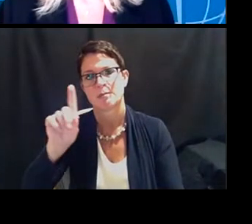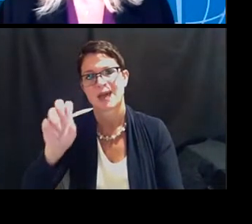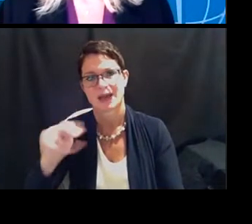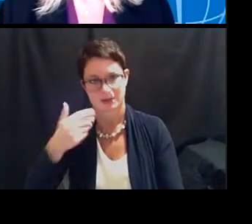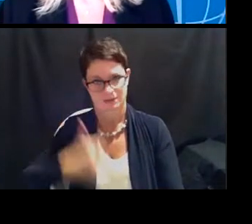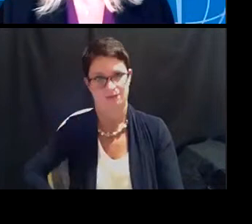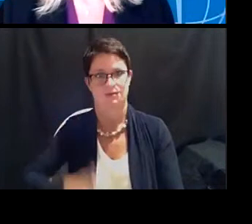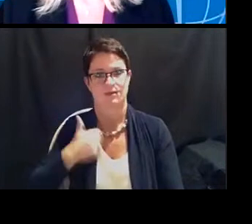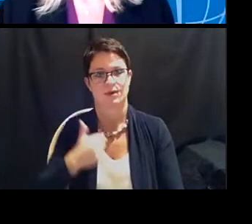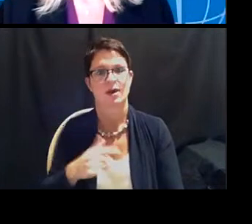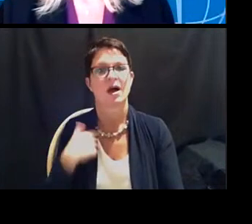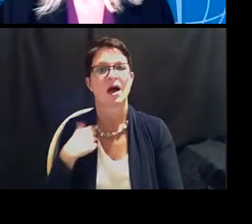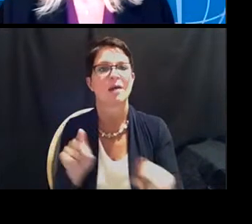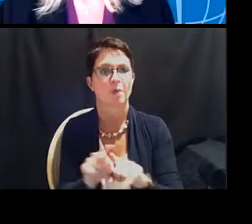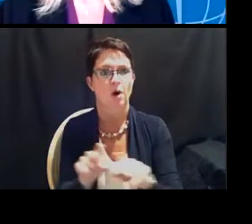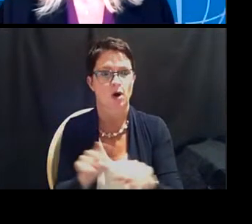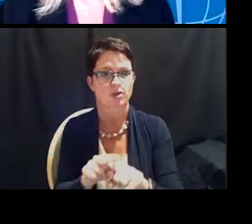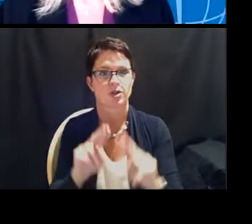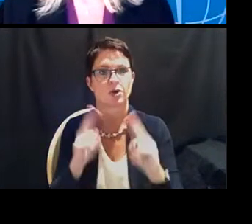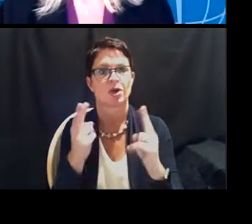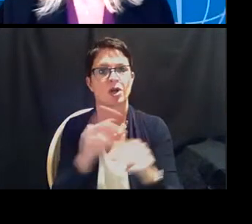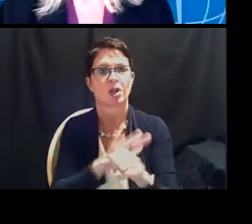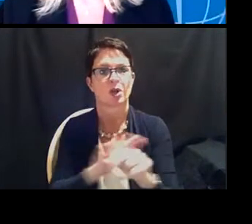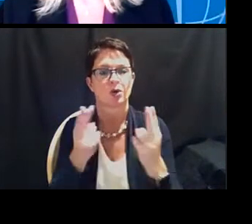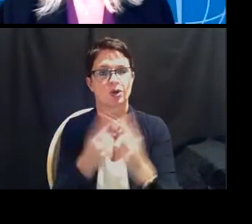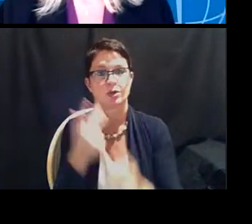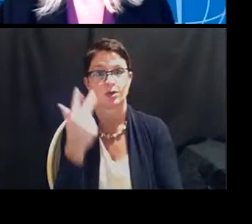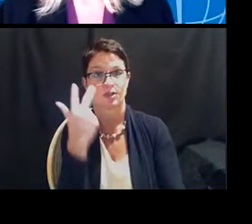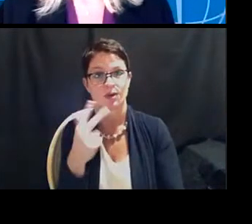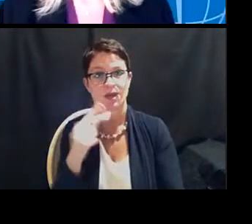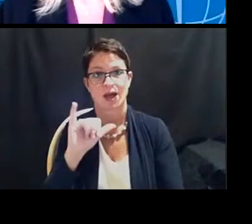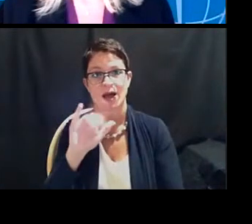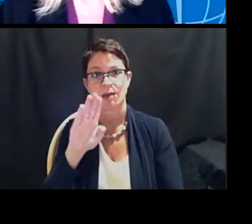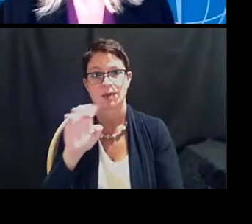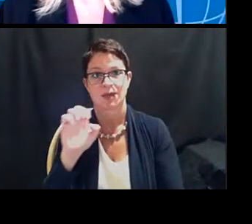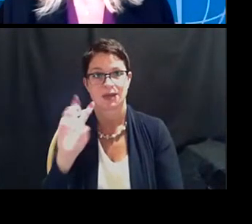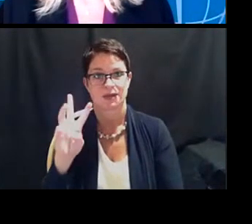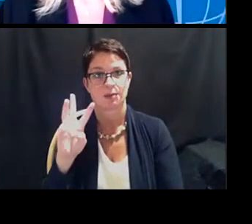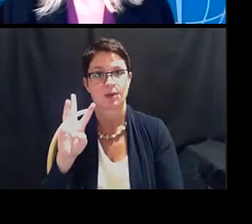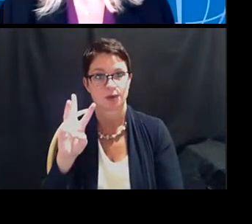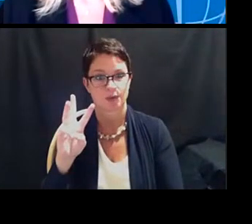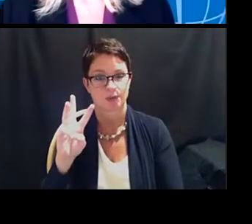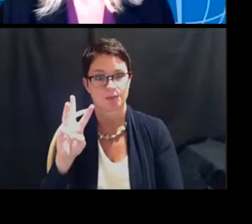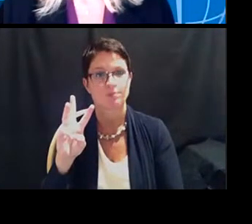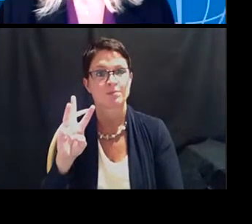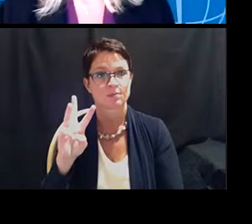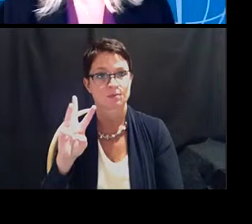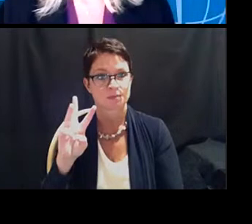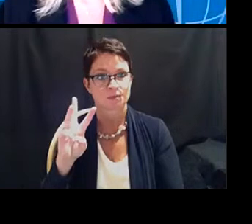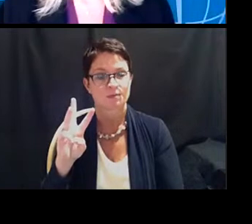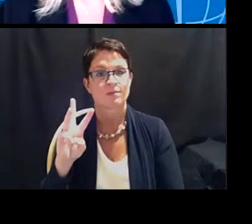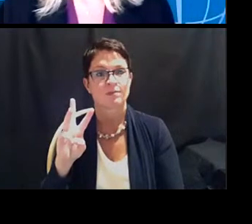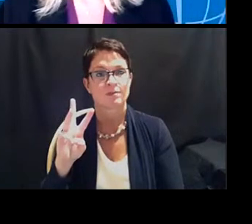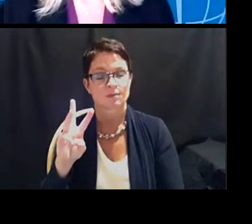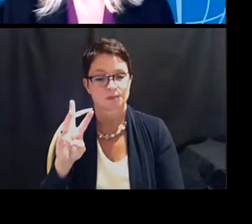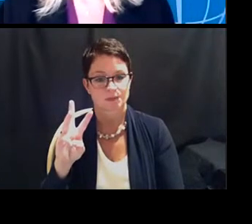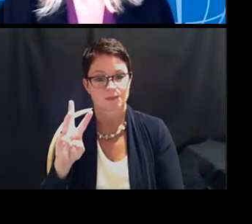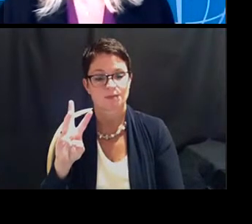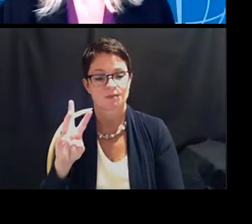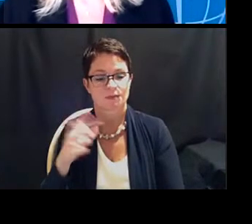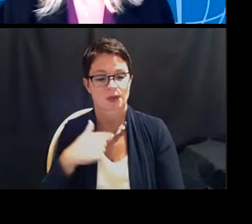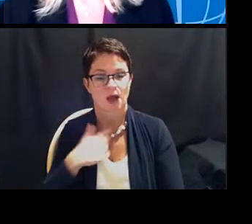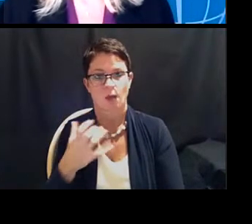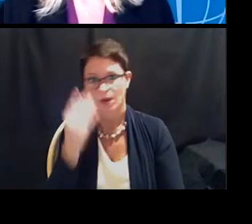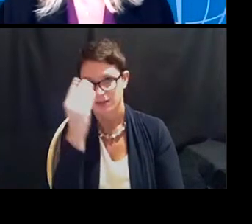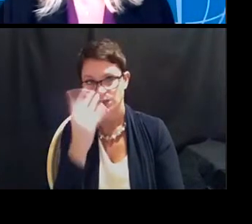MCPADDEN. I'm also with local union number 3, the IBEW. And I'd like to